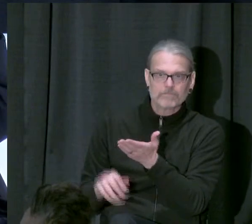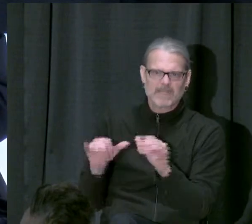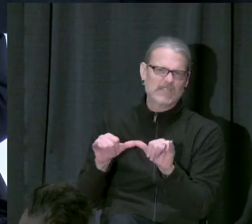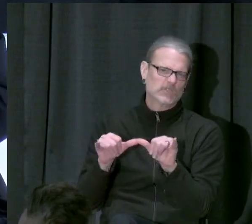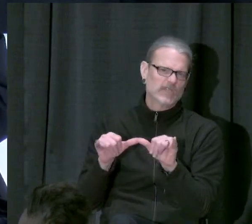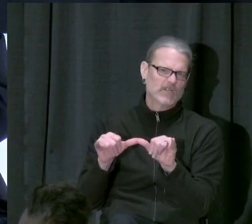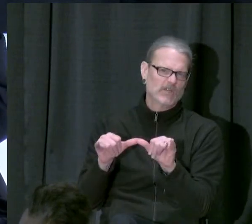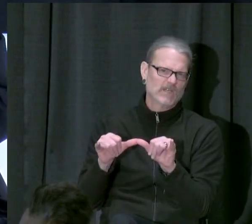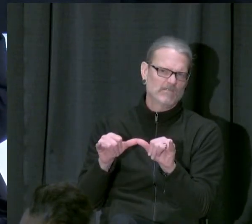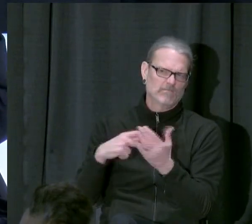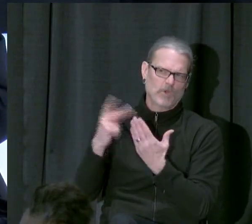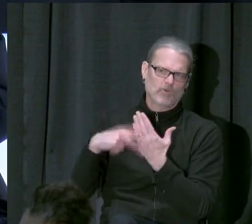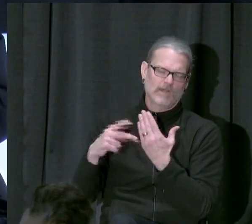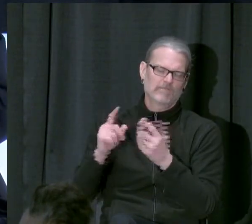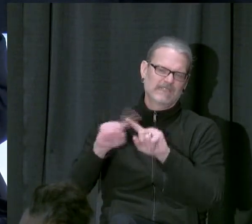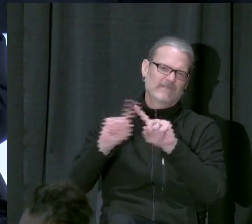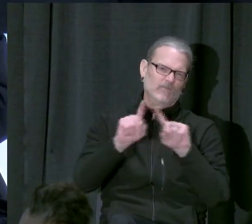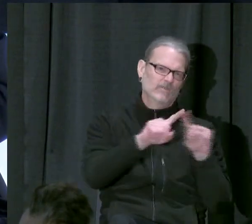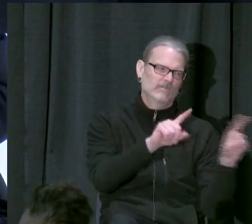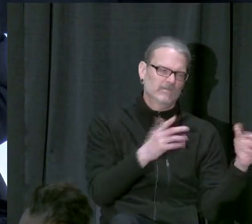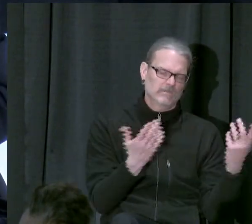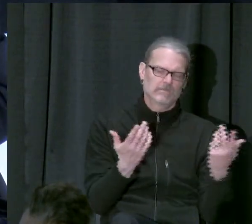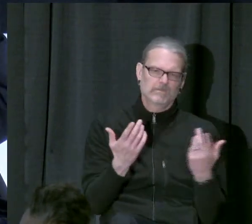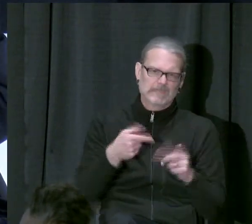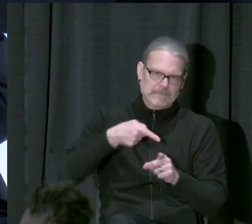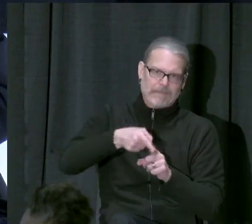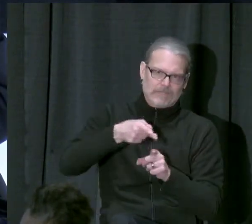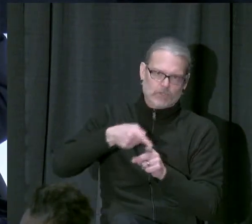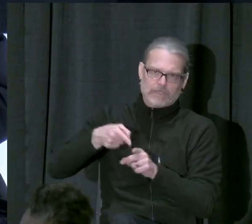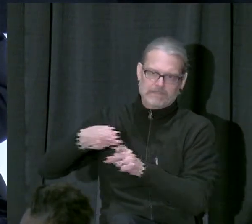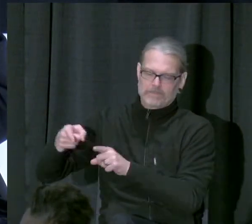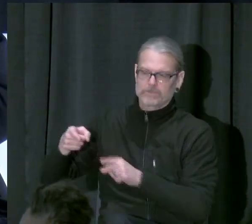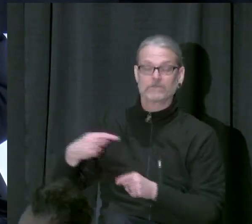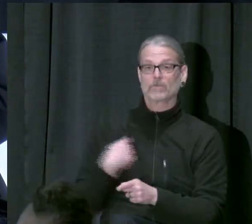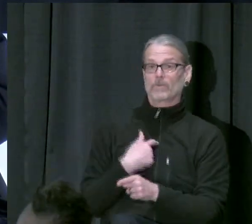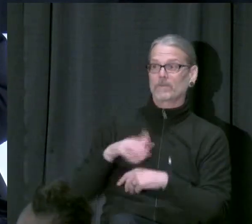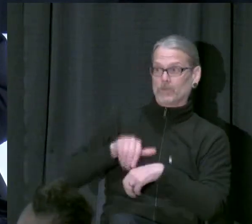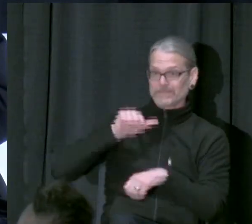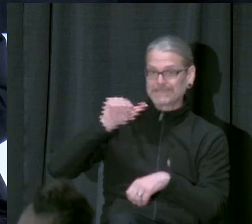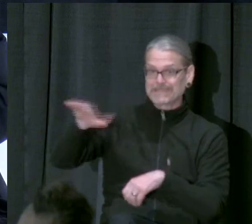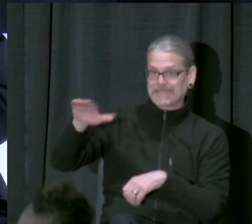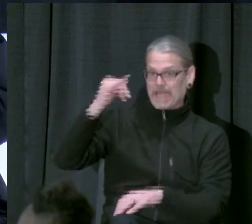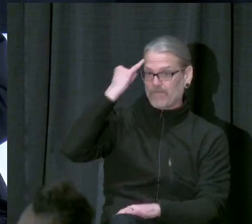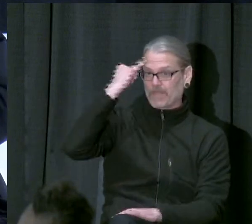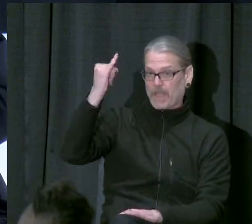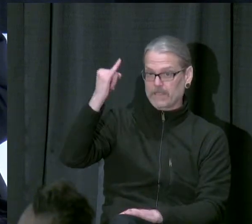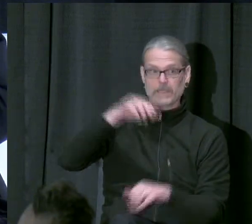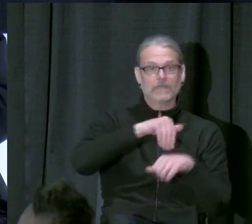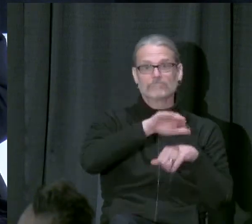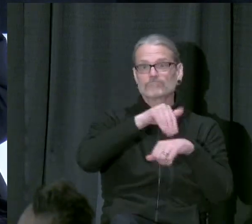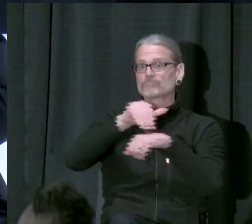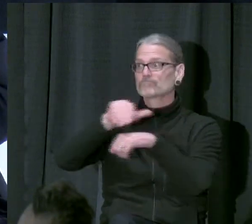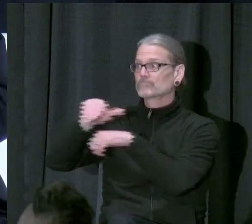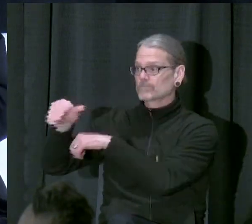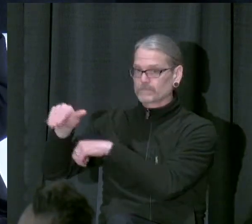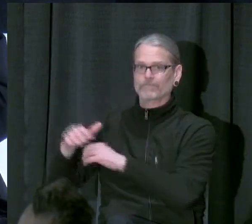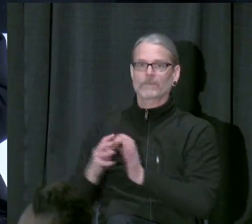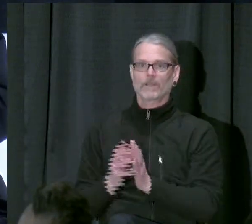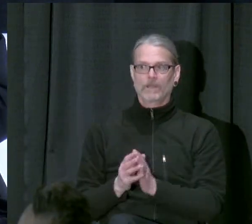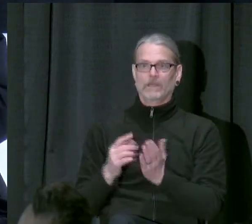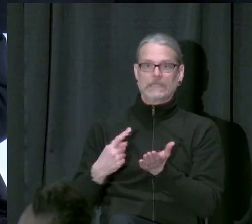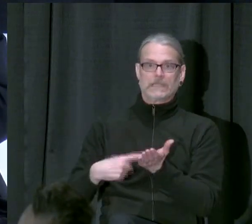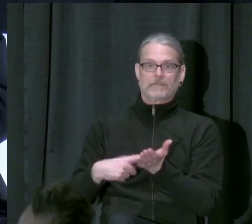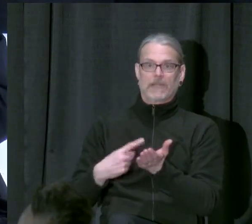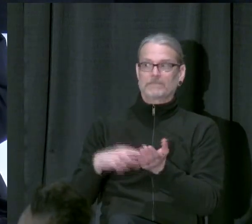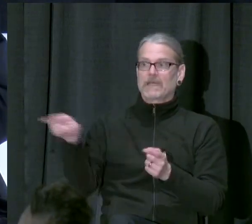can differ what they specialize in. So we'll send out the project ideas to the different schools, and at times they'll kind of